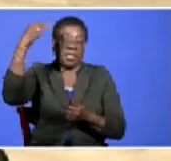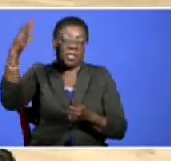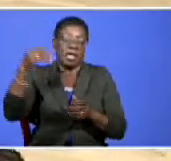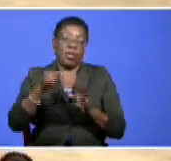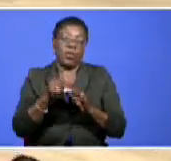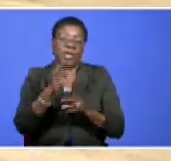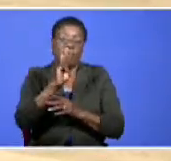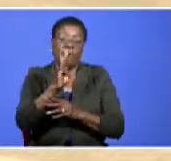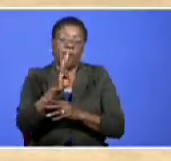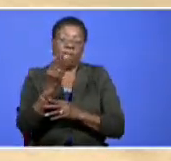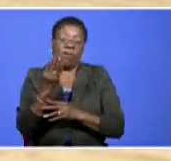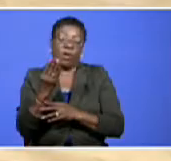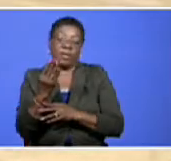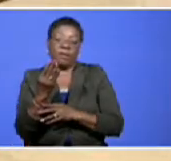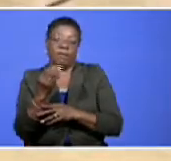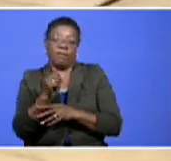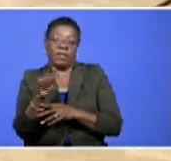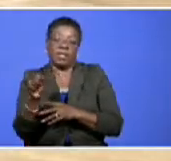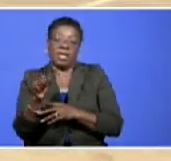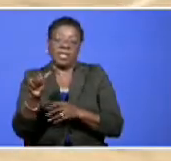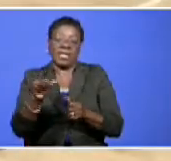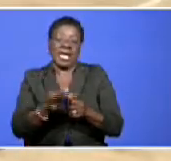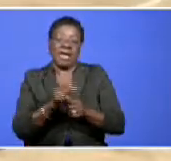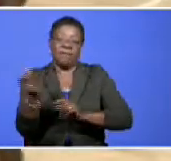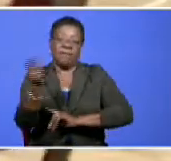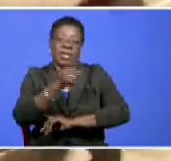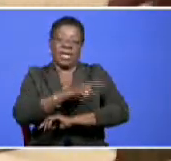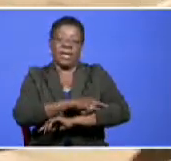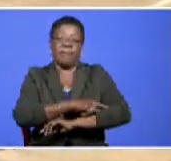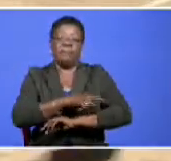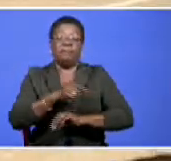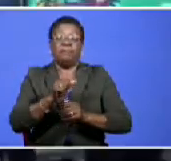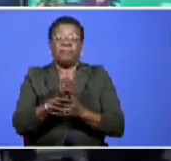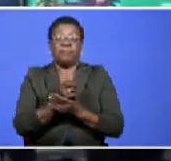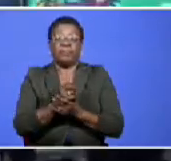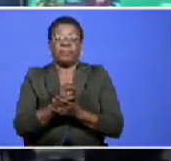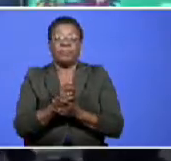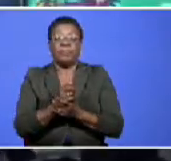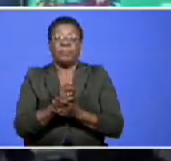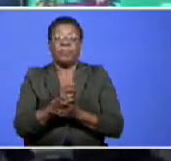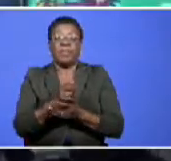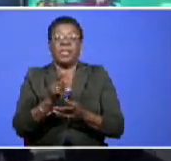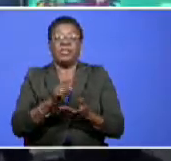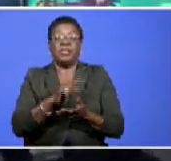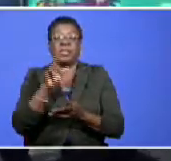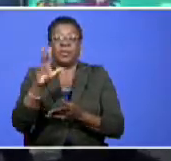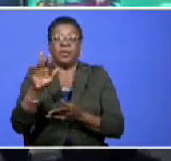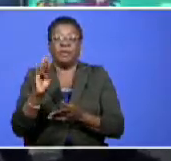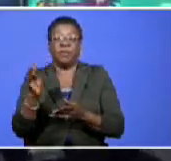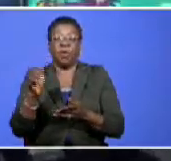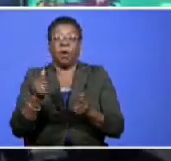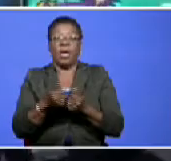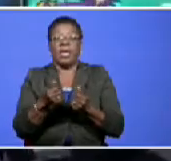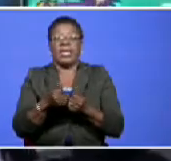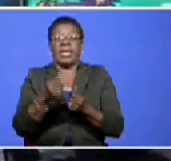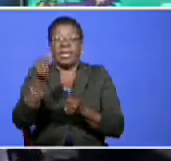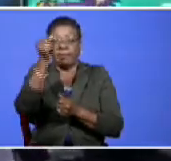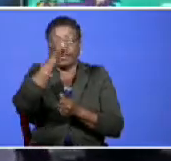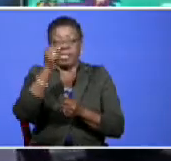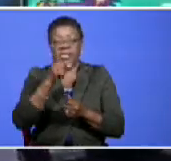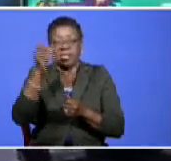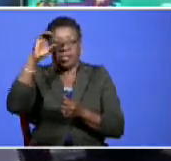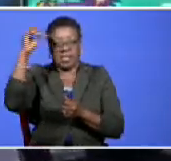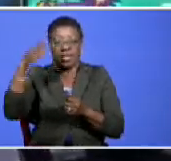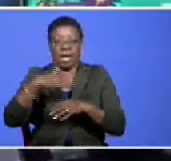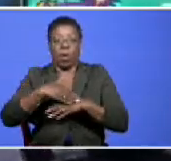league history to start the same lineup every game and just the 2nd to do it since it became a 34-game season. The Sun now off until